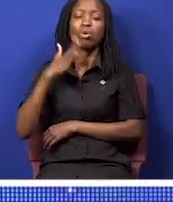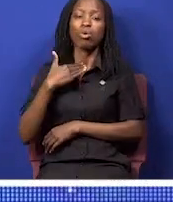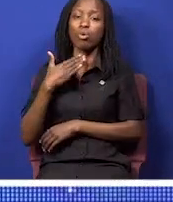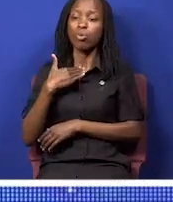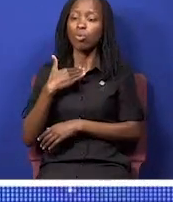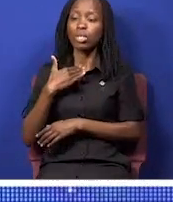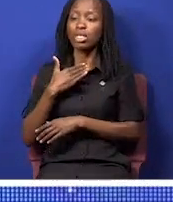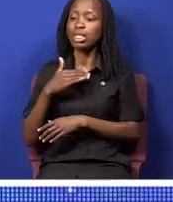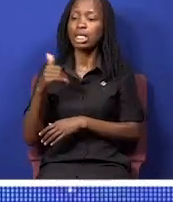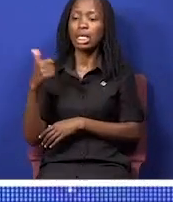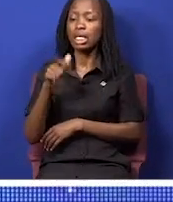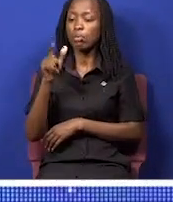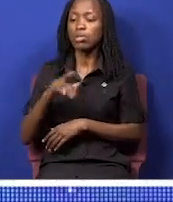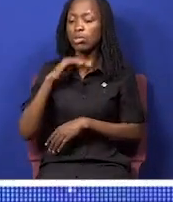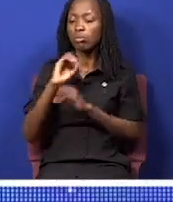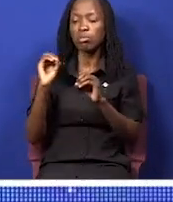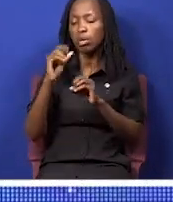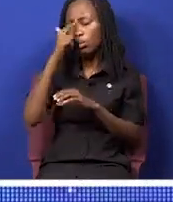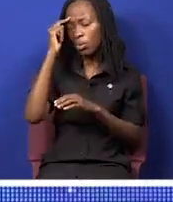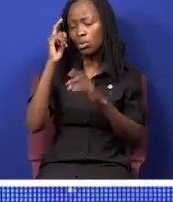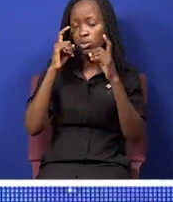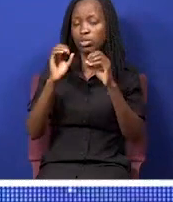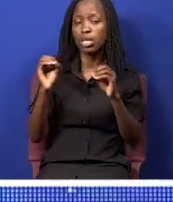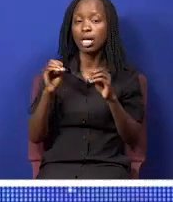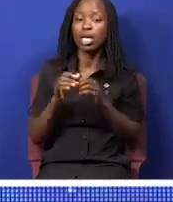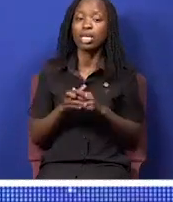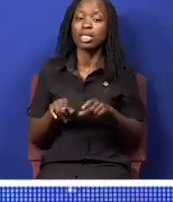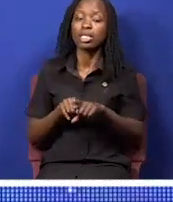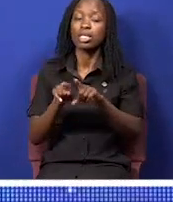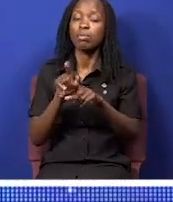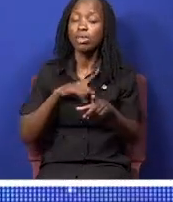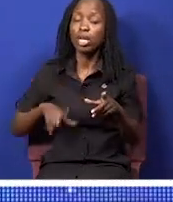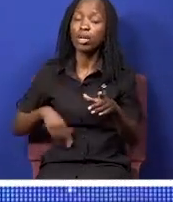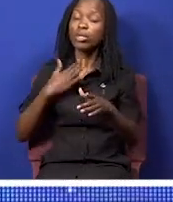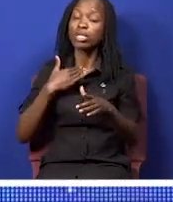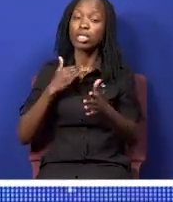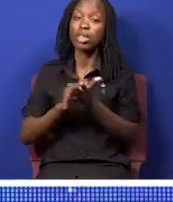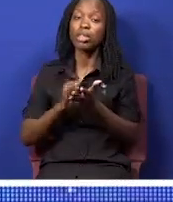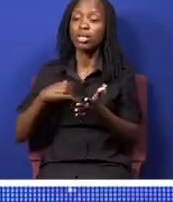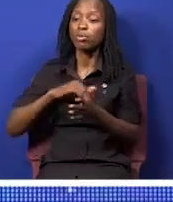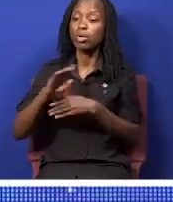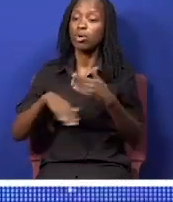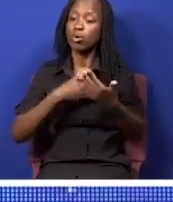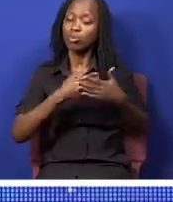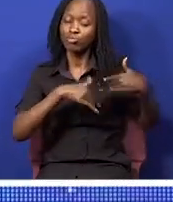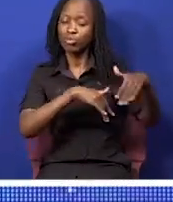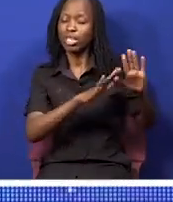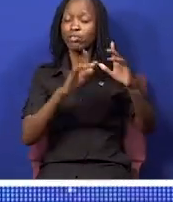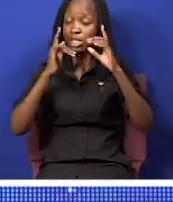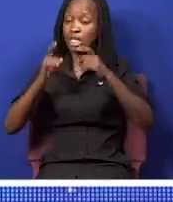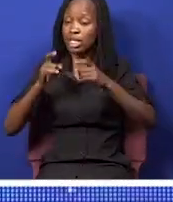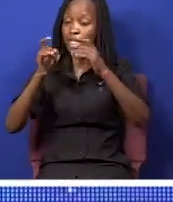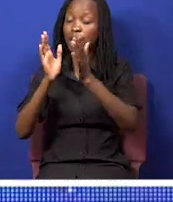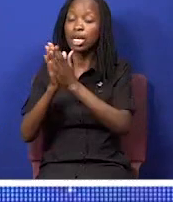want anyone to perish because of their sin. In fact, He desires that all of us, we turn away from our